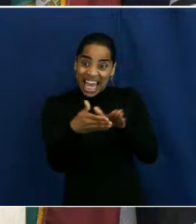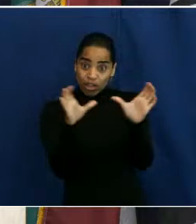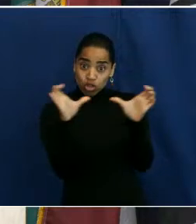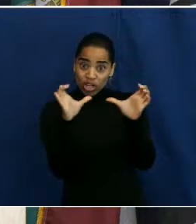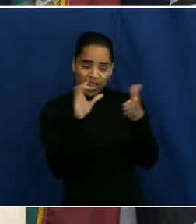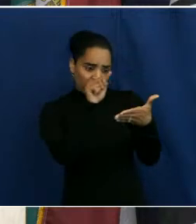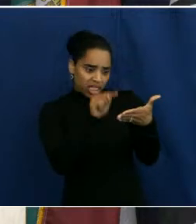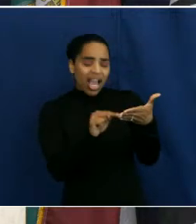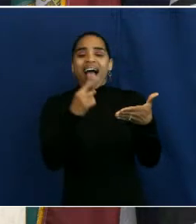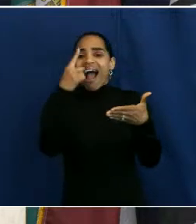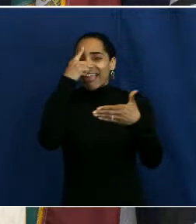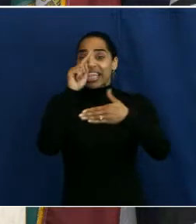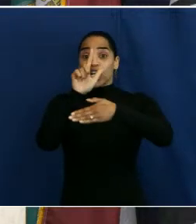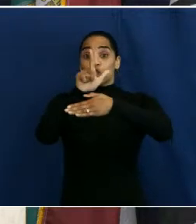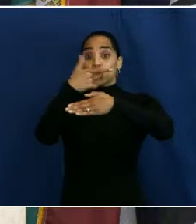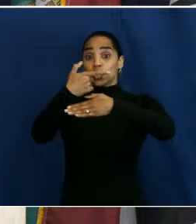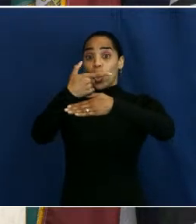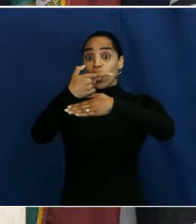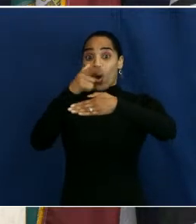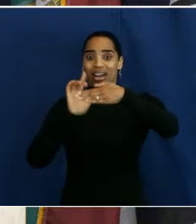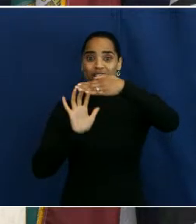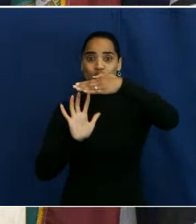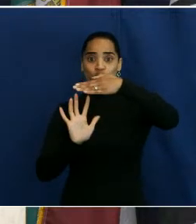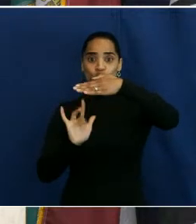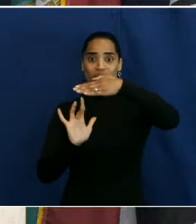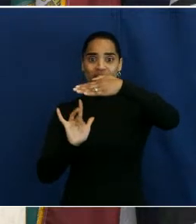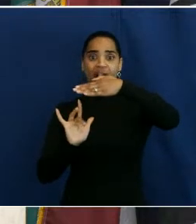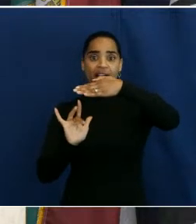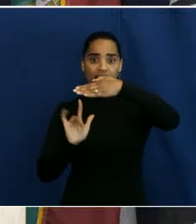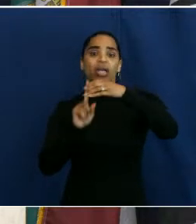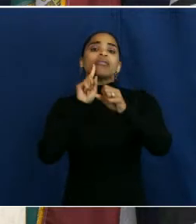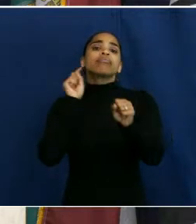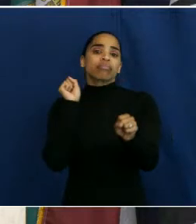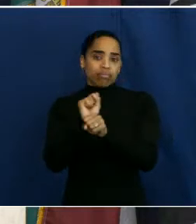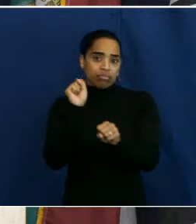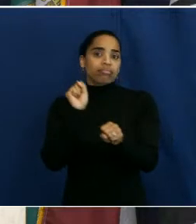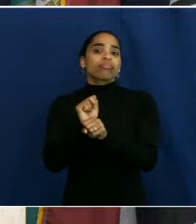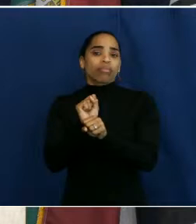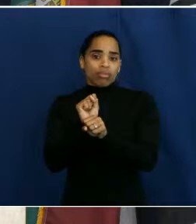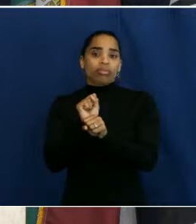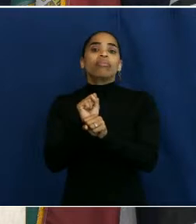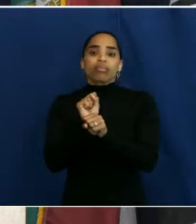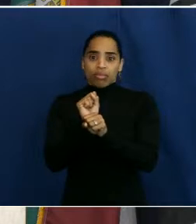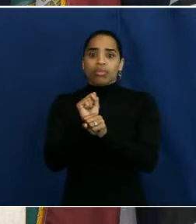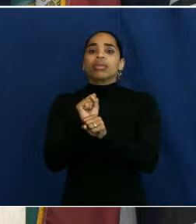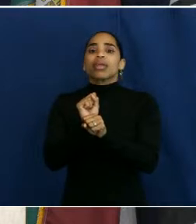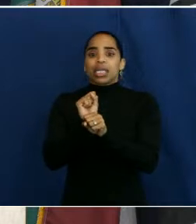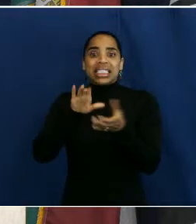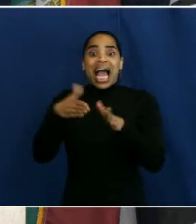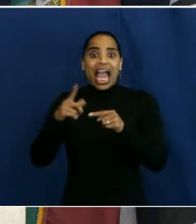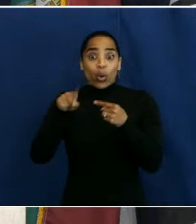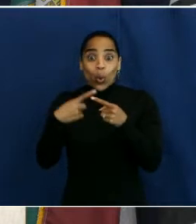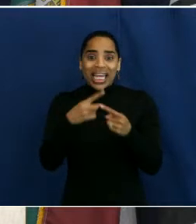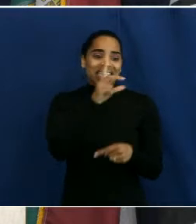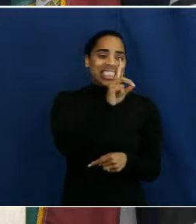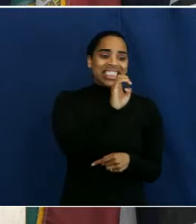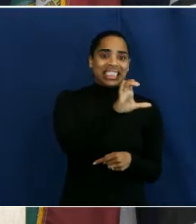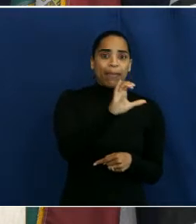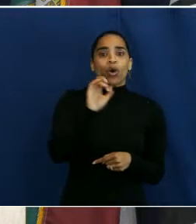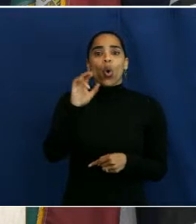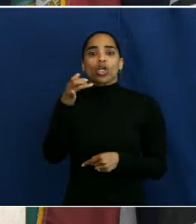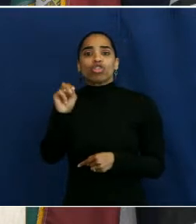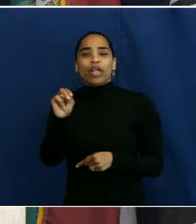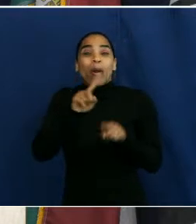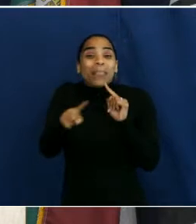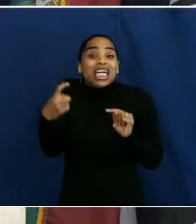believe, 21 of the 25 being reported today are actually deaths that occurred in December or January, but have now